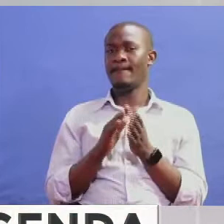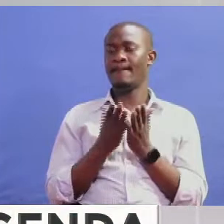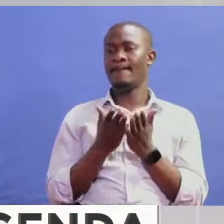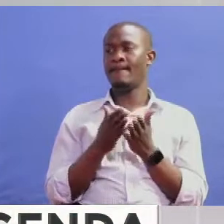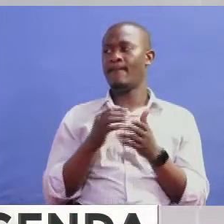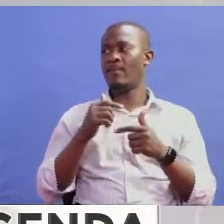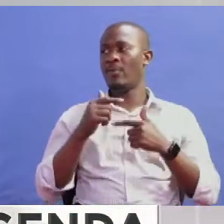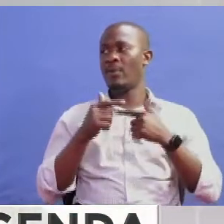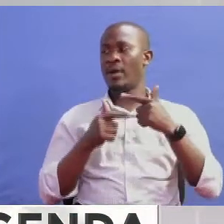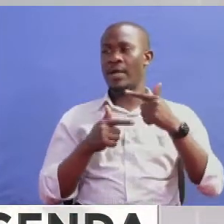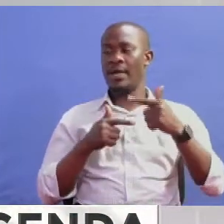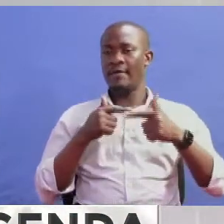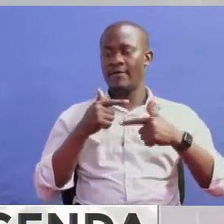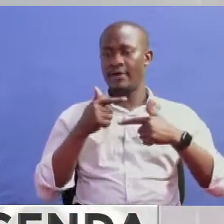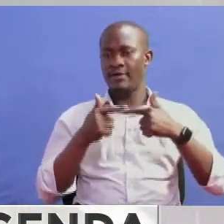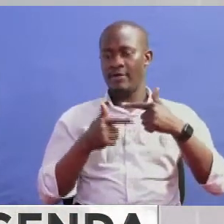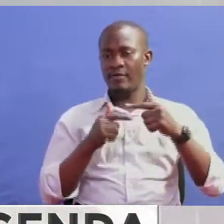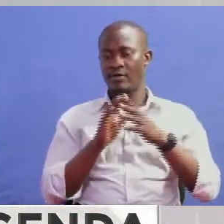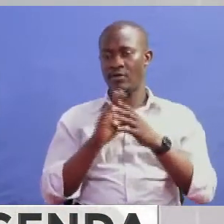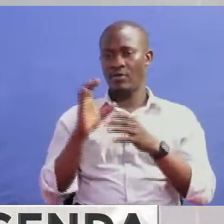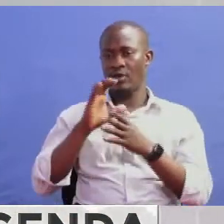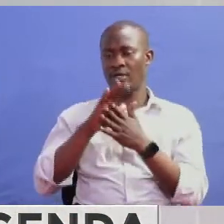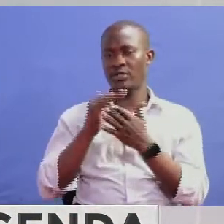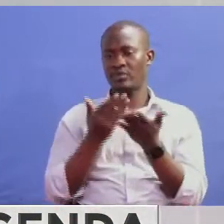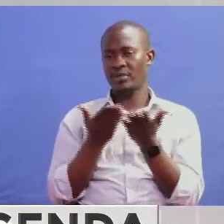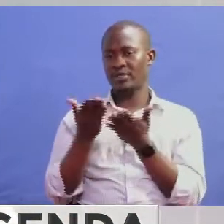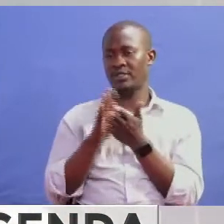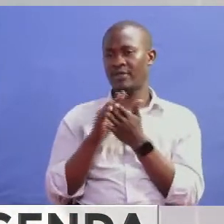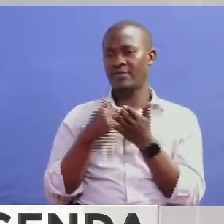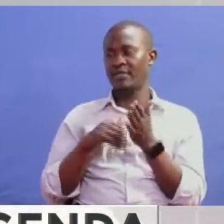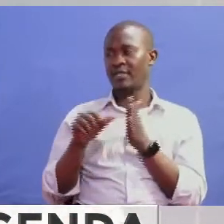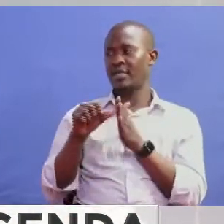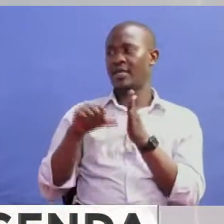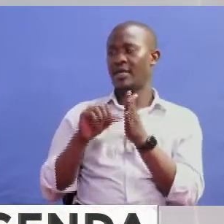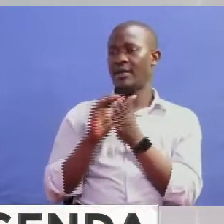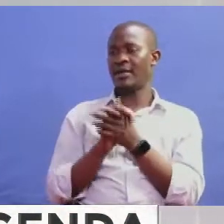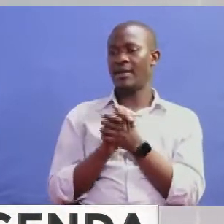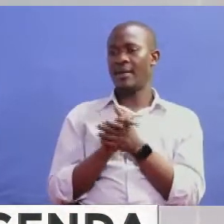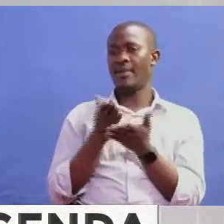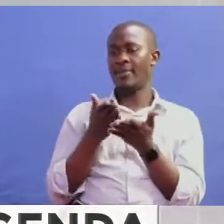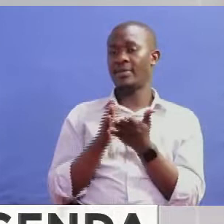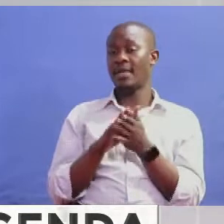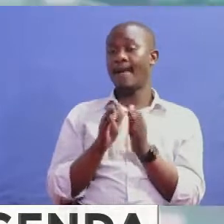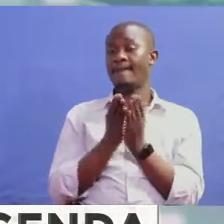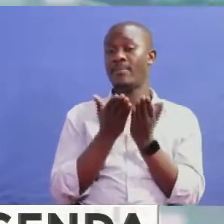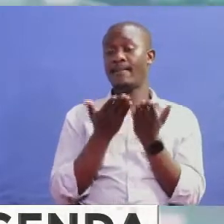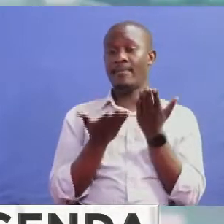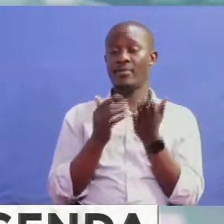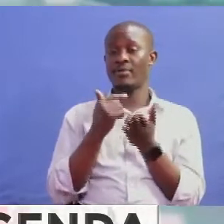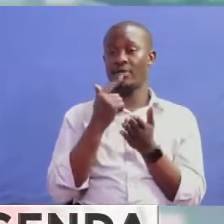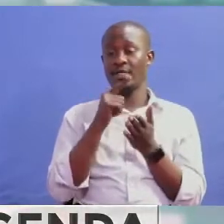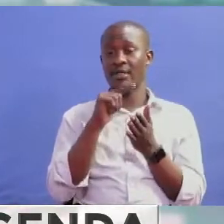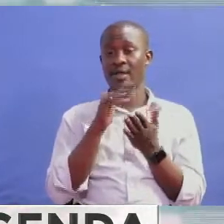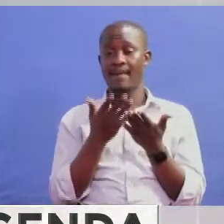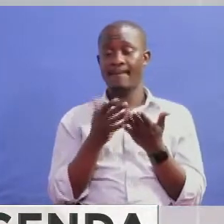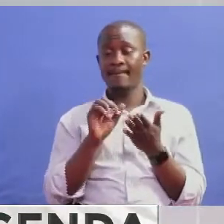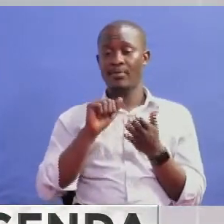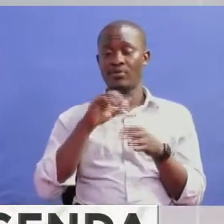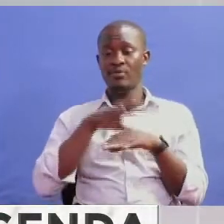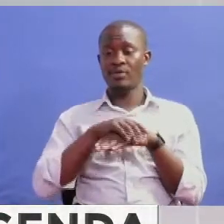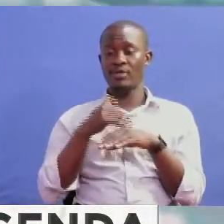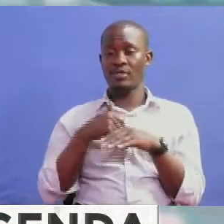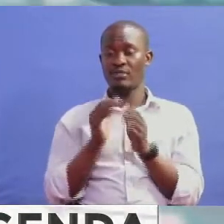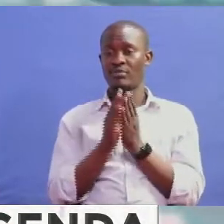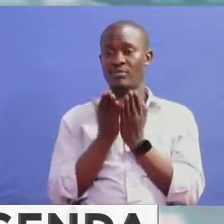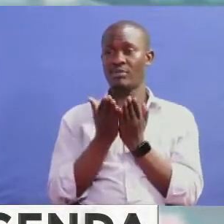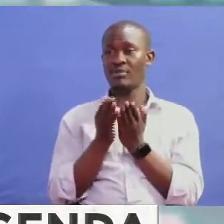Driving the Customer Service Agenda, a step-by-step guide. This is a book that maybe you could tell us where we can get this book.